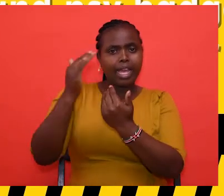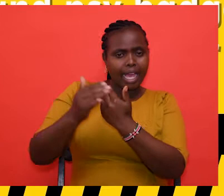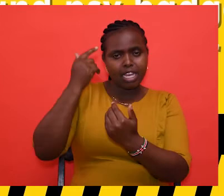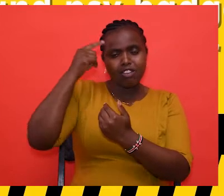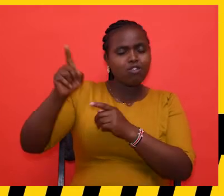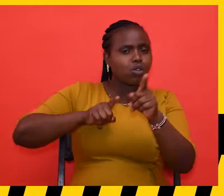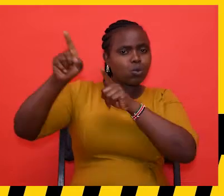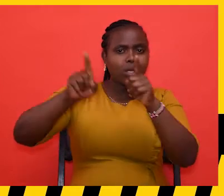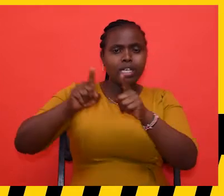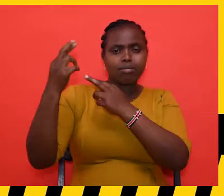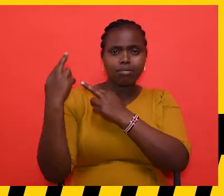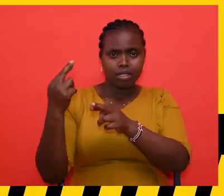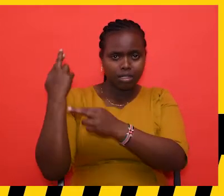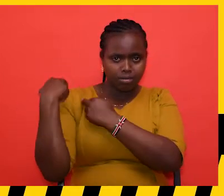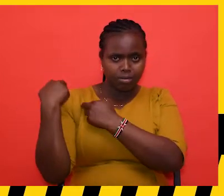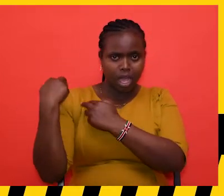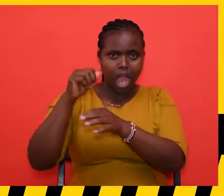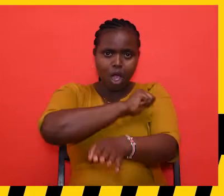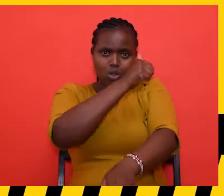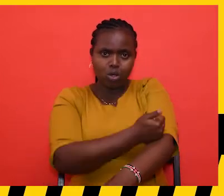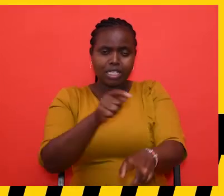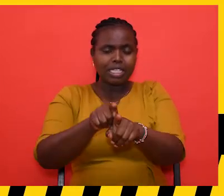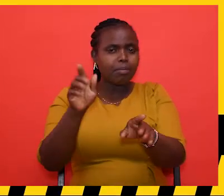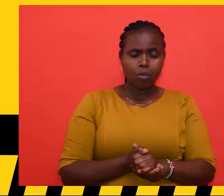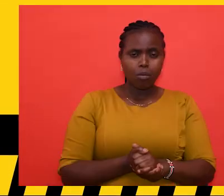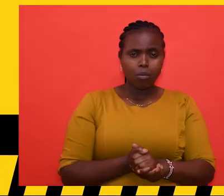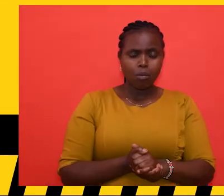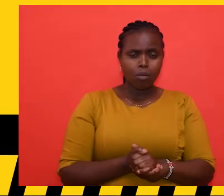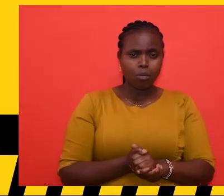Authority. Issuance of the RSL is immediate.